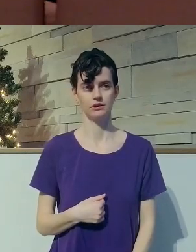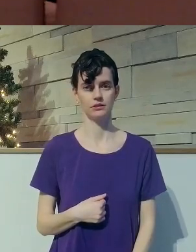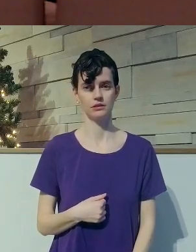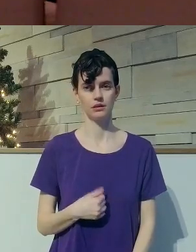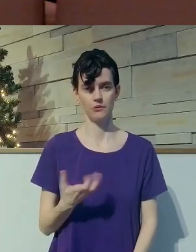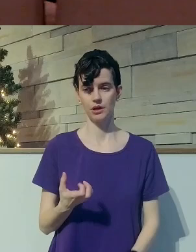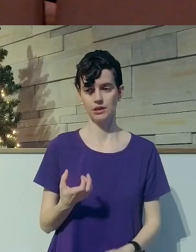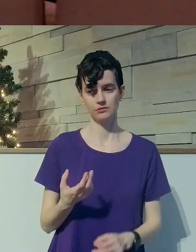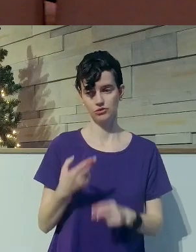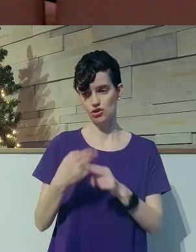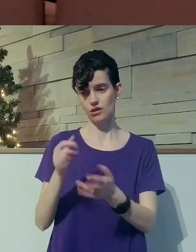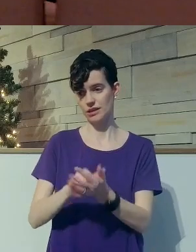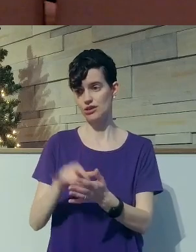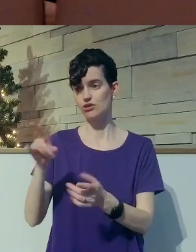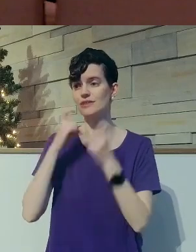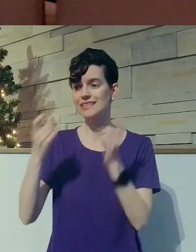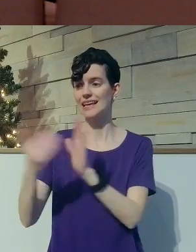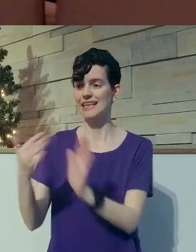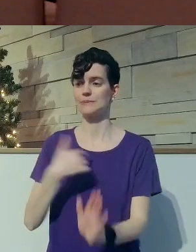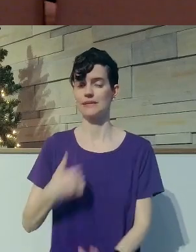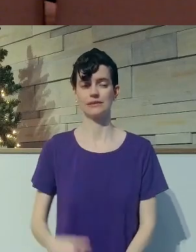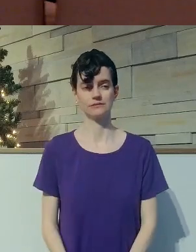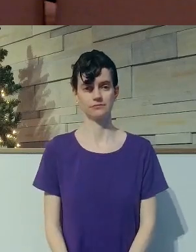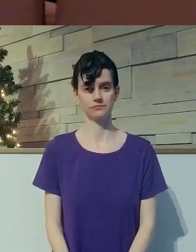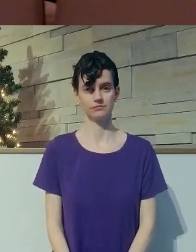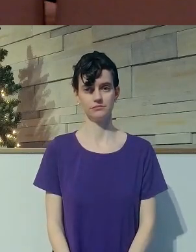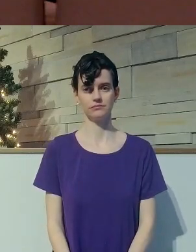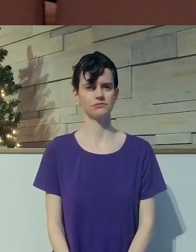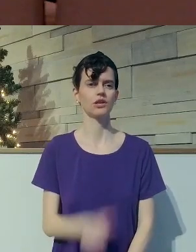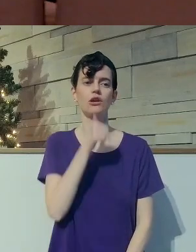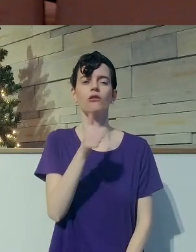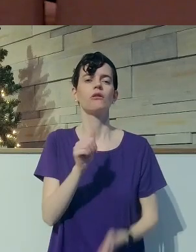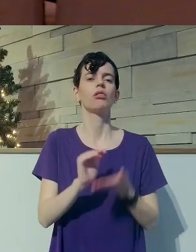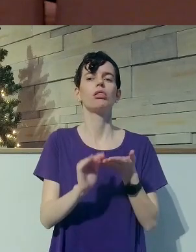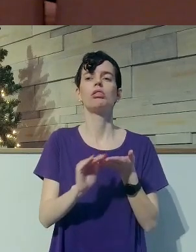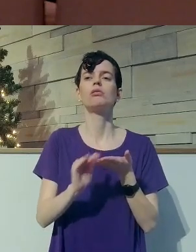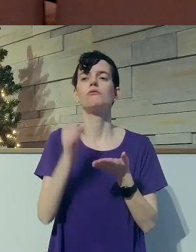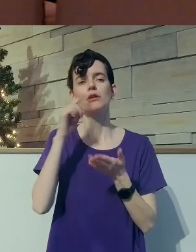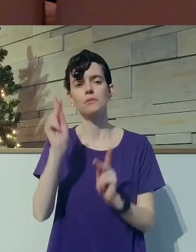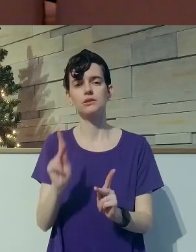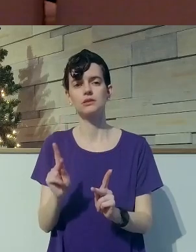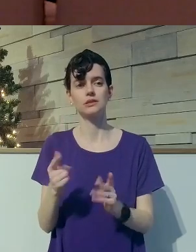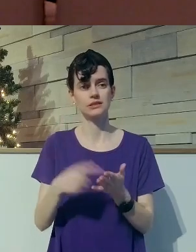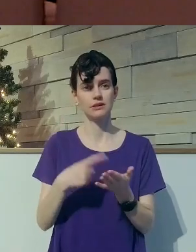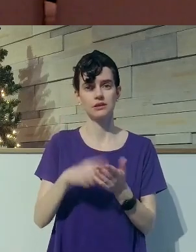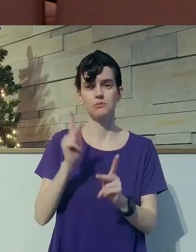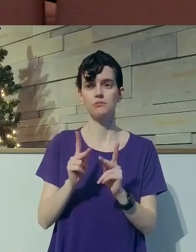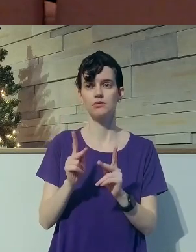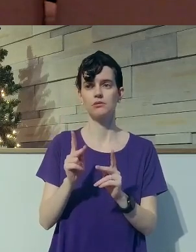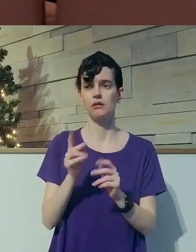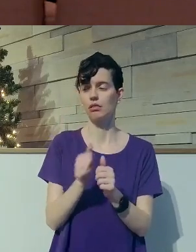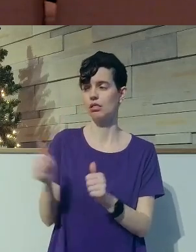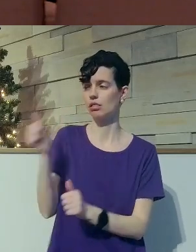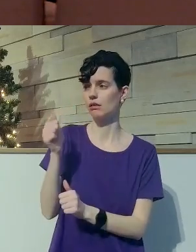And I'm going to call that what it is. You've sinned against me, if you will. Don't make excuses for the person. Sometimes those in a position